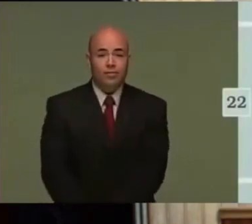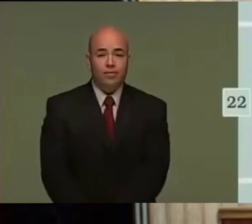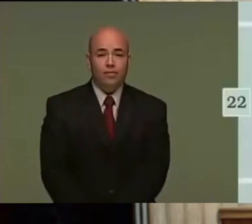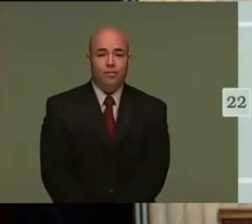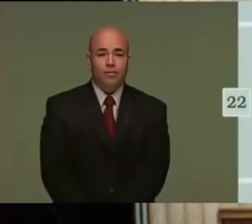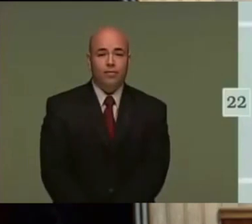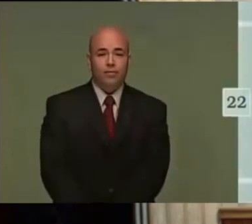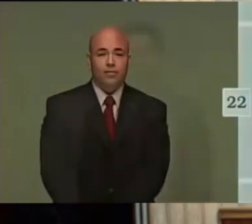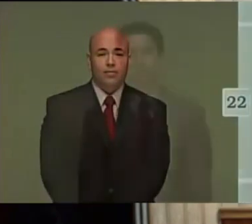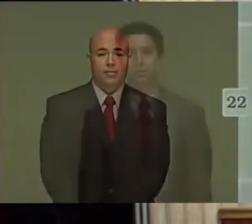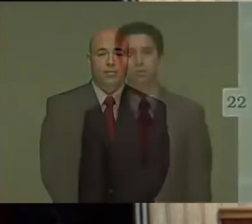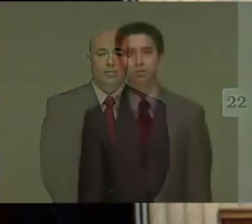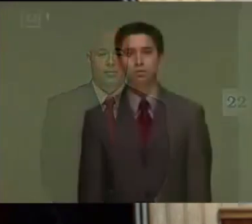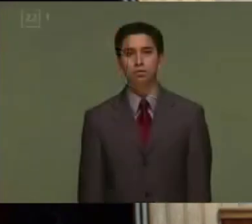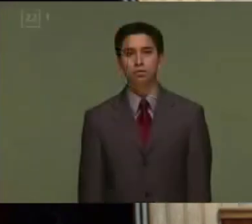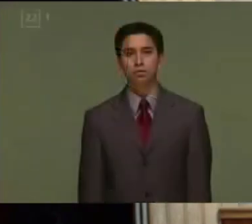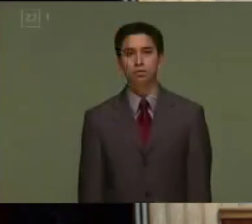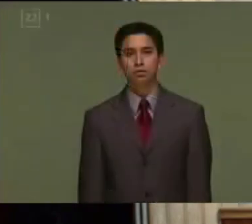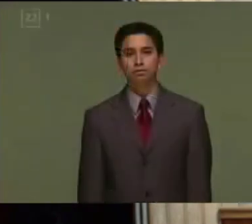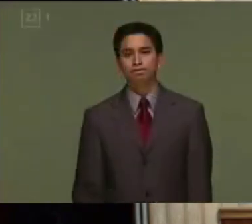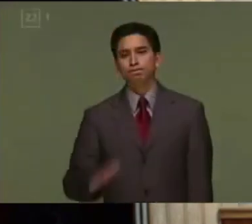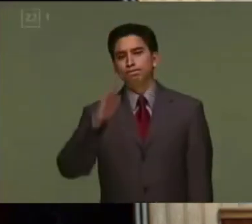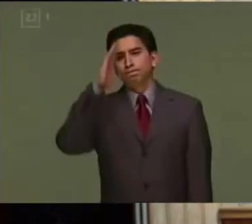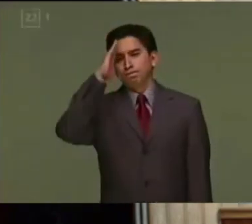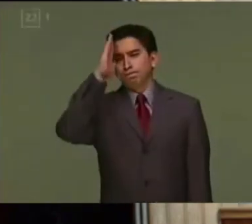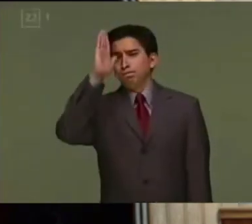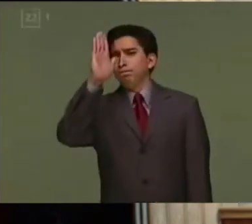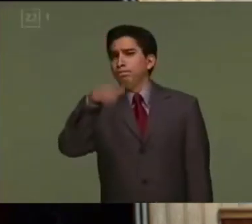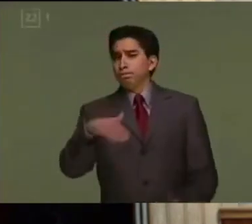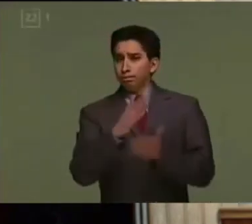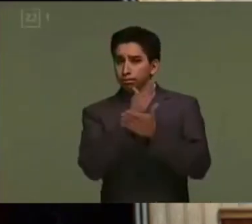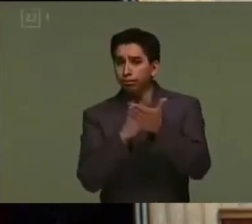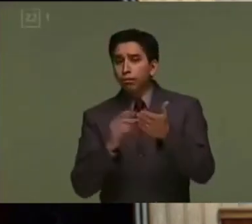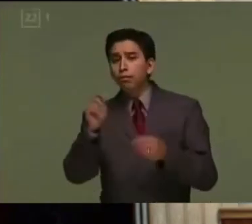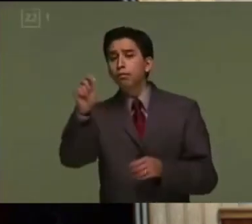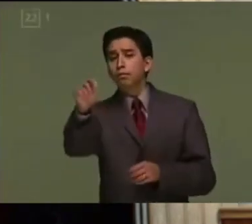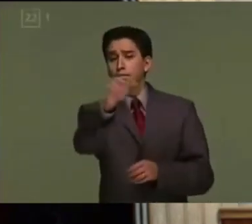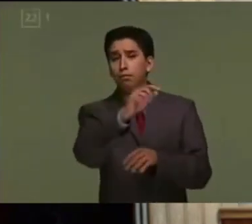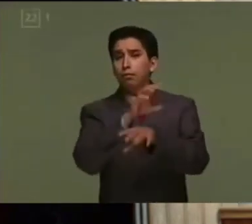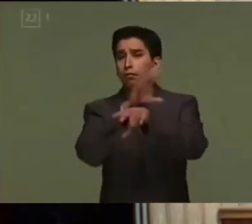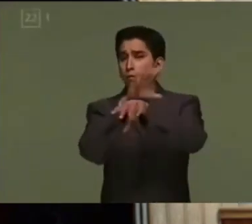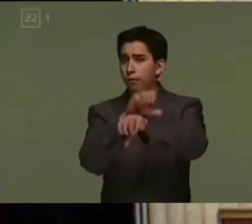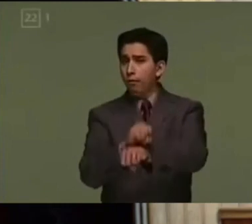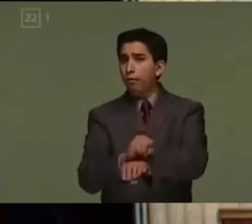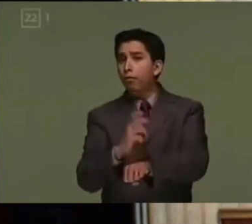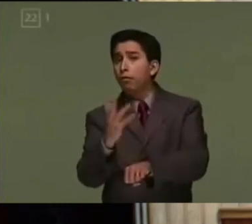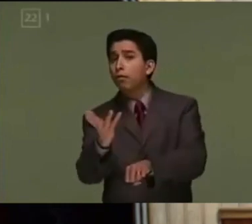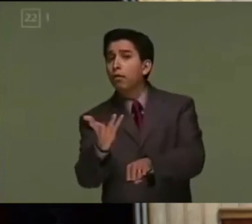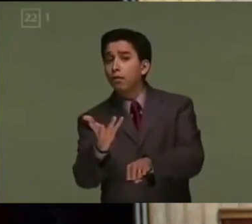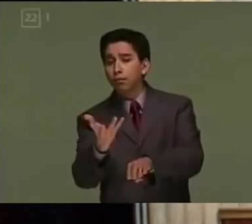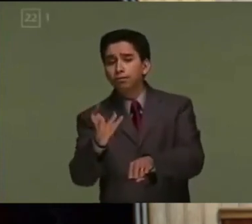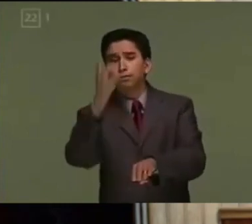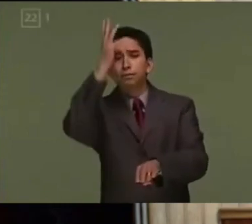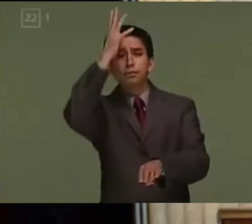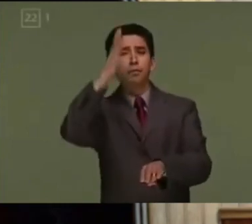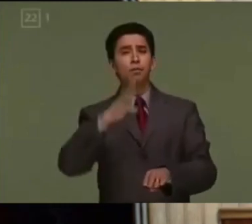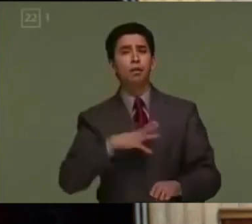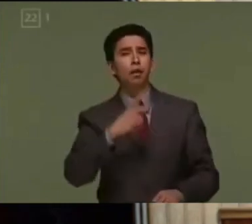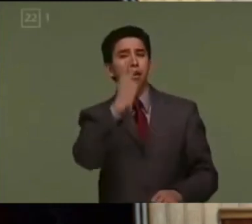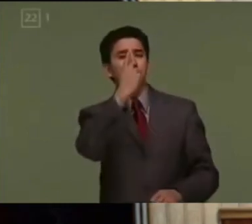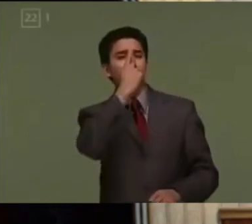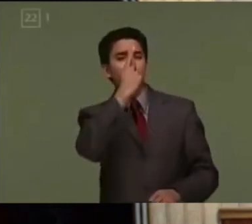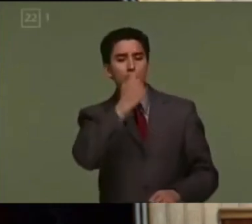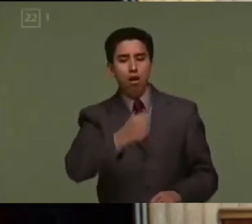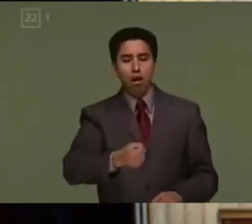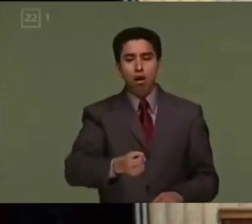Matthew 23:10. Look it up when you get some time, because it's important that you understand where I'm coming from. Today, I'm